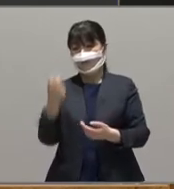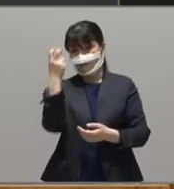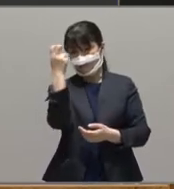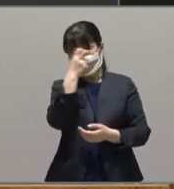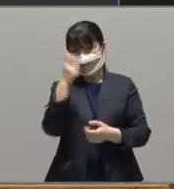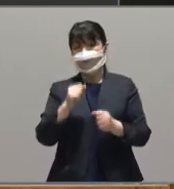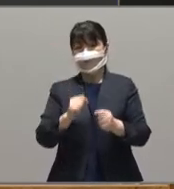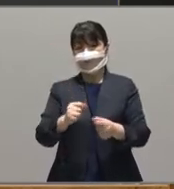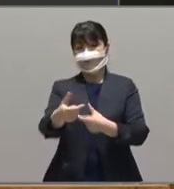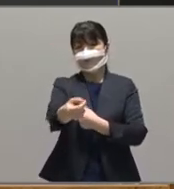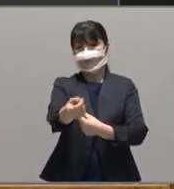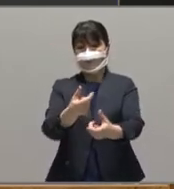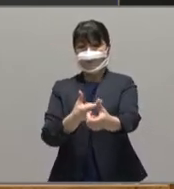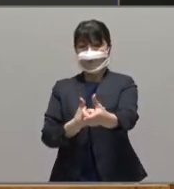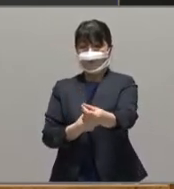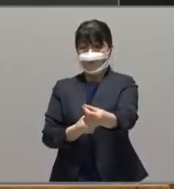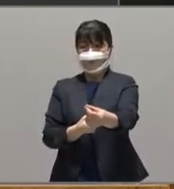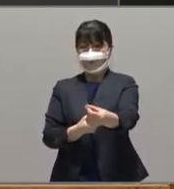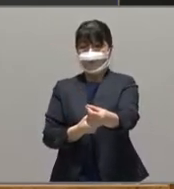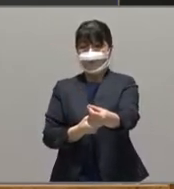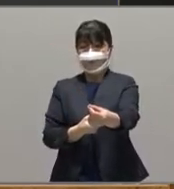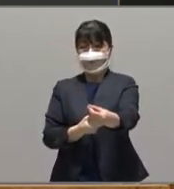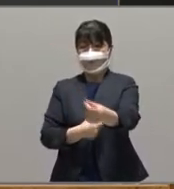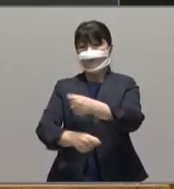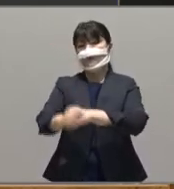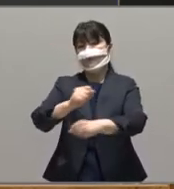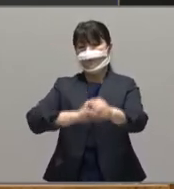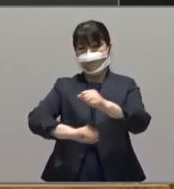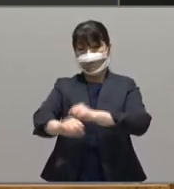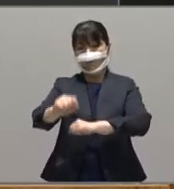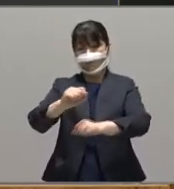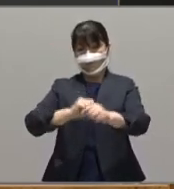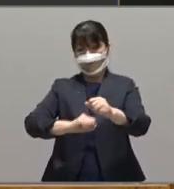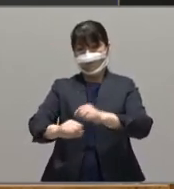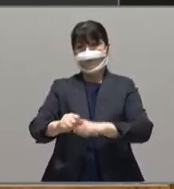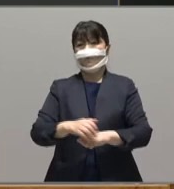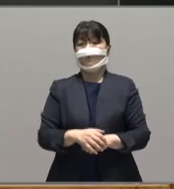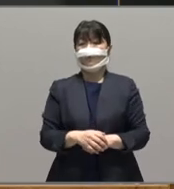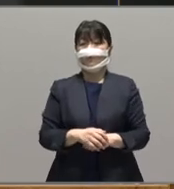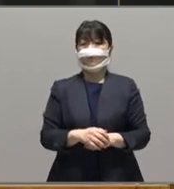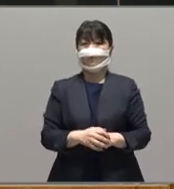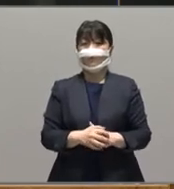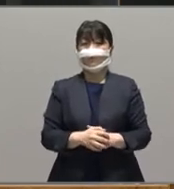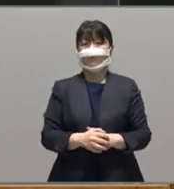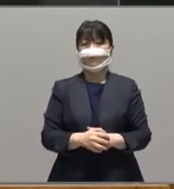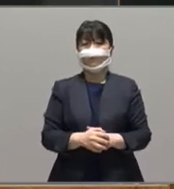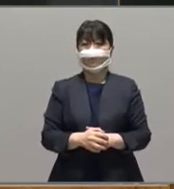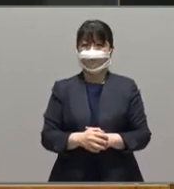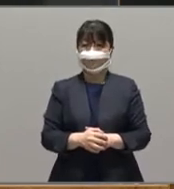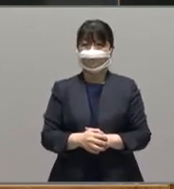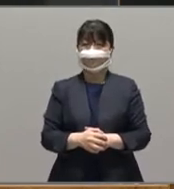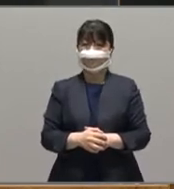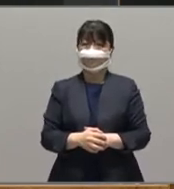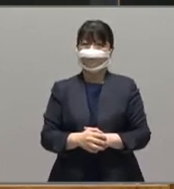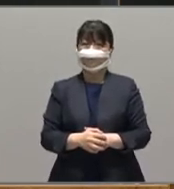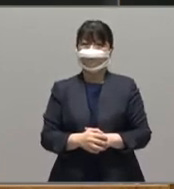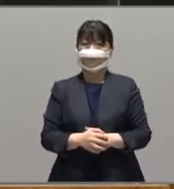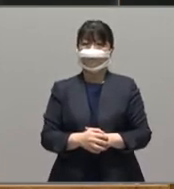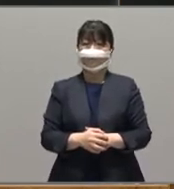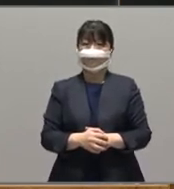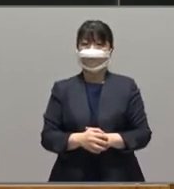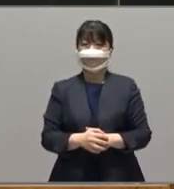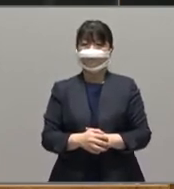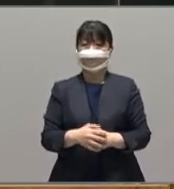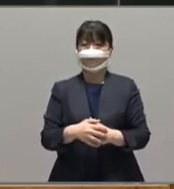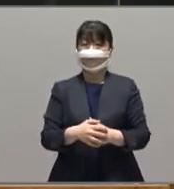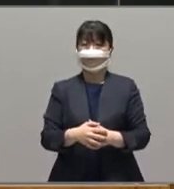be enjoyed by us. So interaction, we should not be just one way to receive from